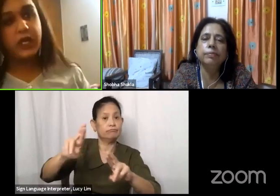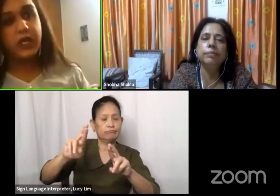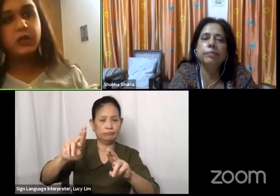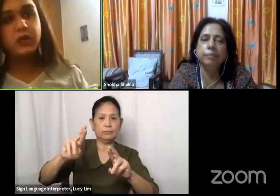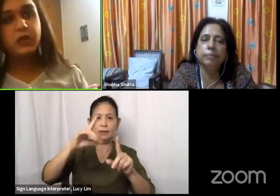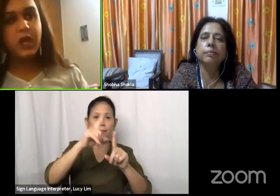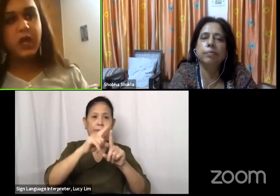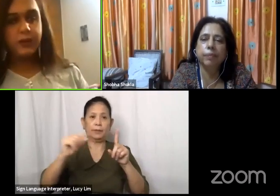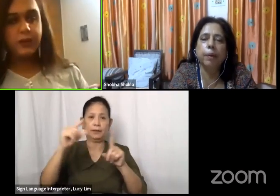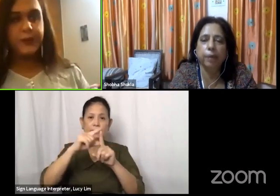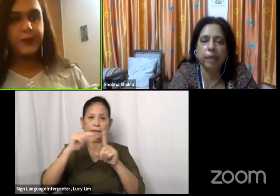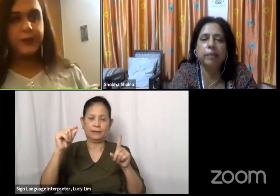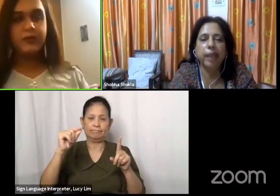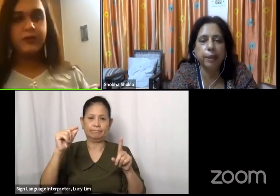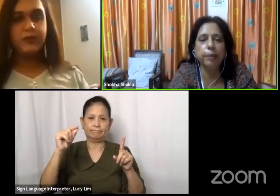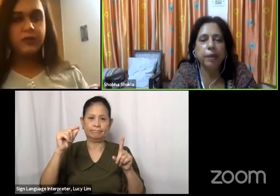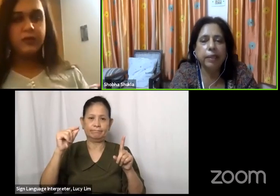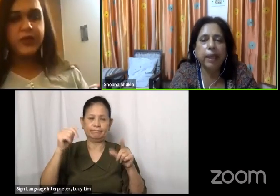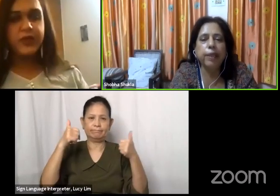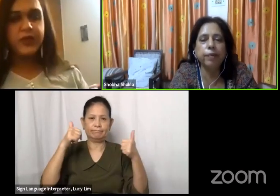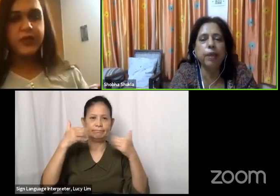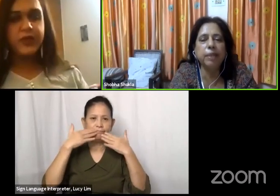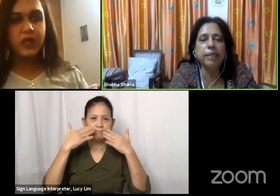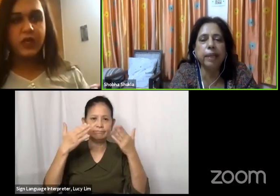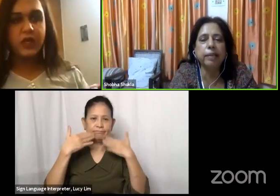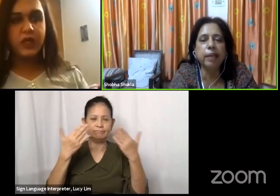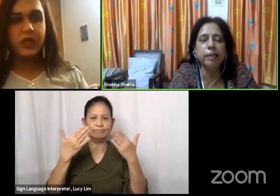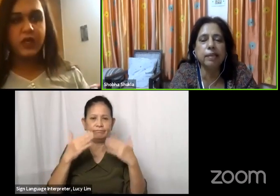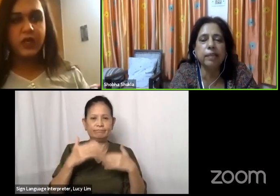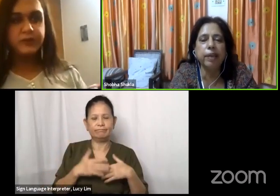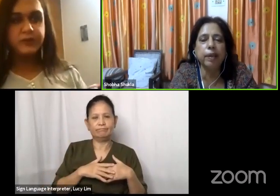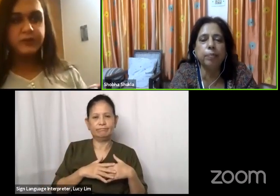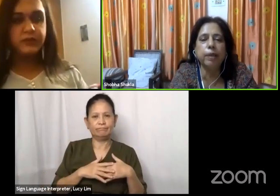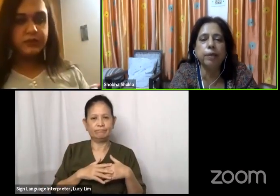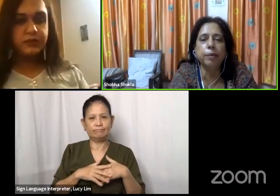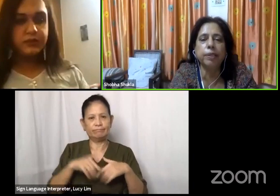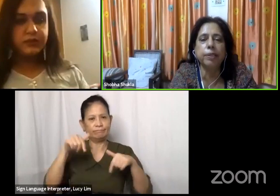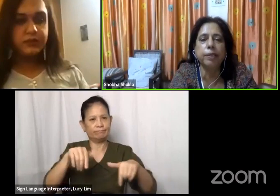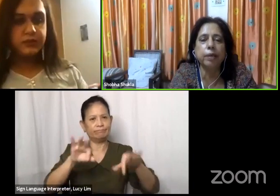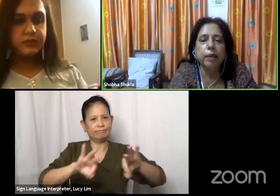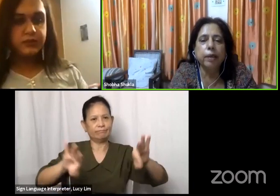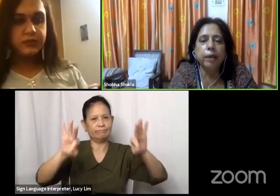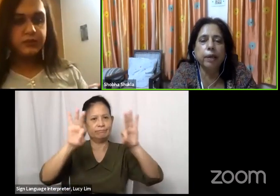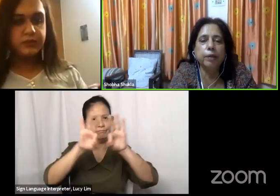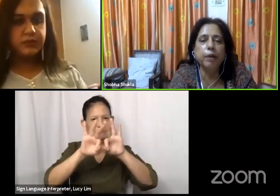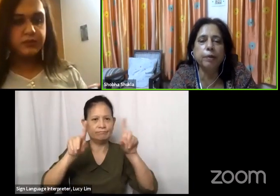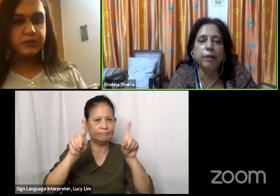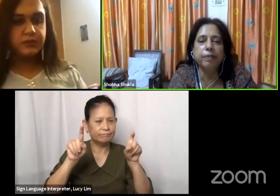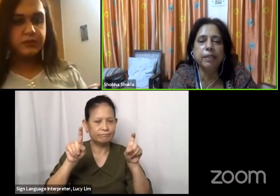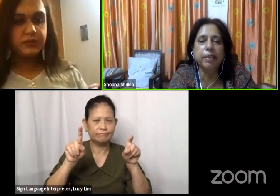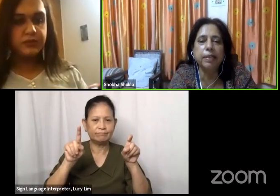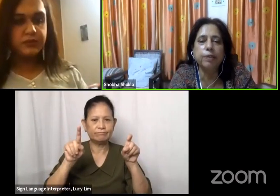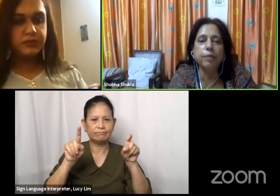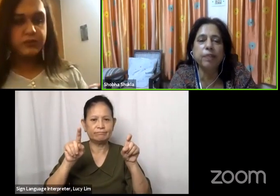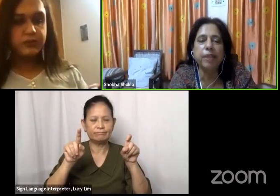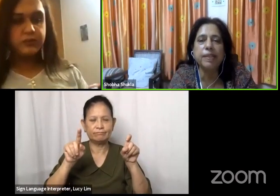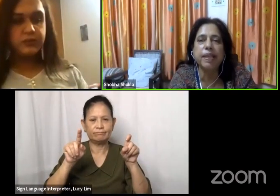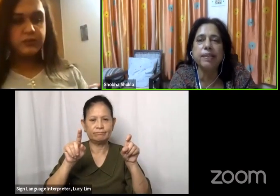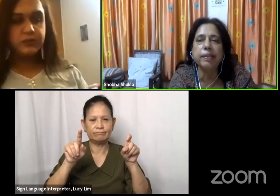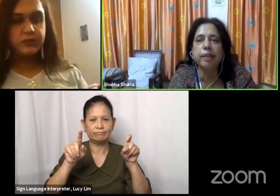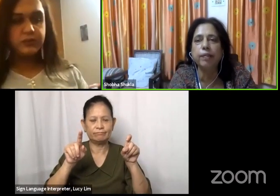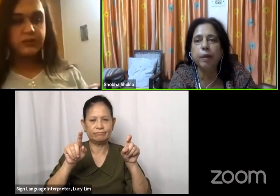Pakistan. Yeah. Okay. Thank you. Thank you very much. And I think this is a very important question, not to ruffle the, to be